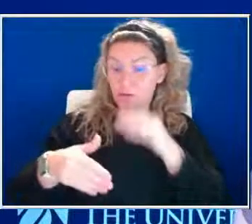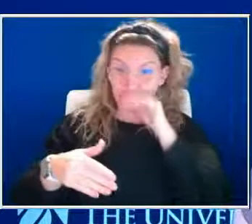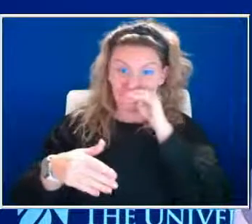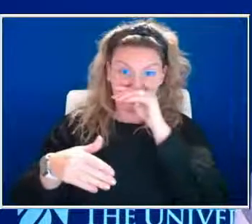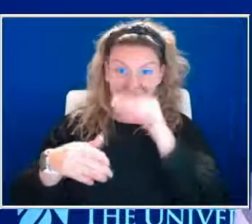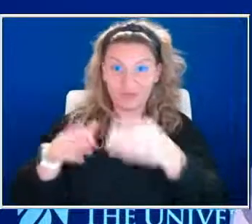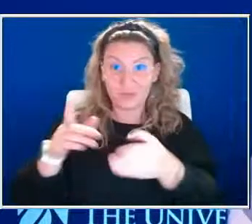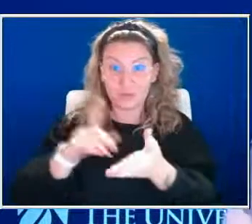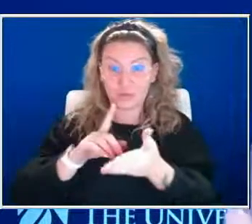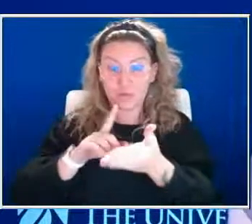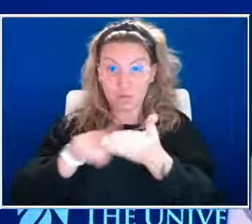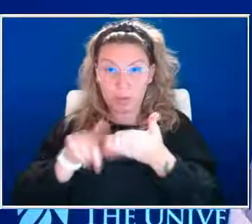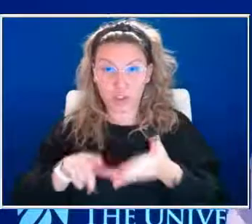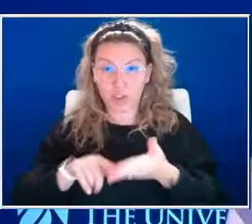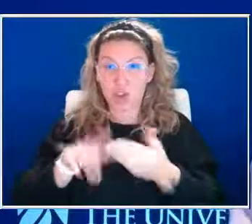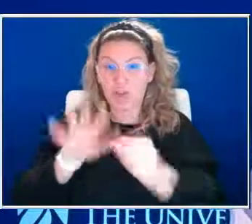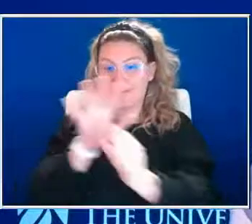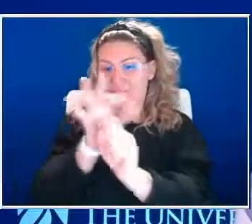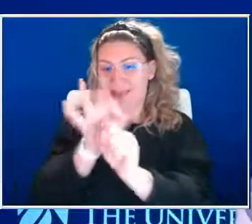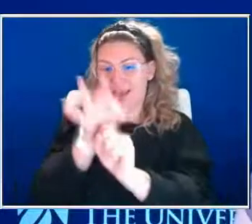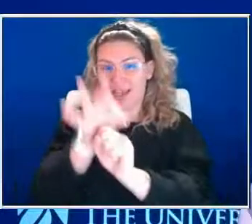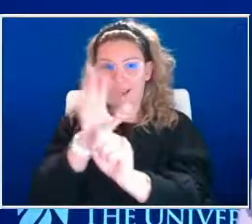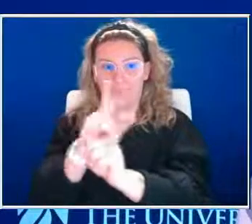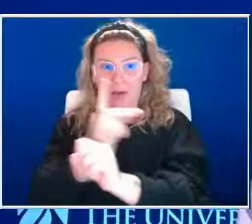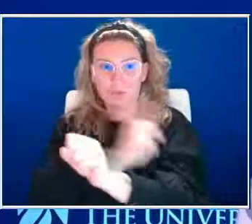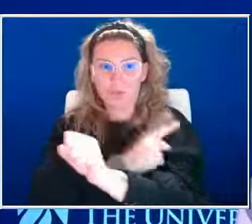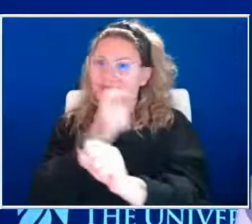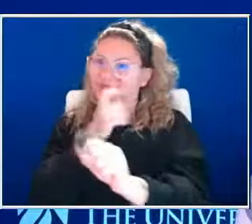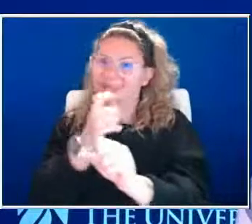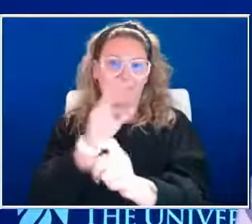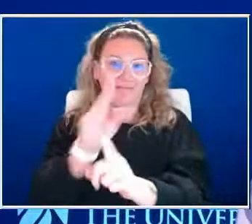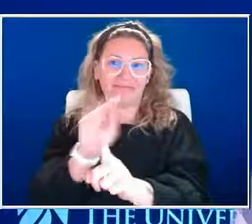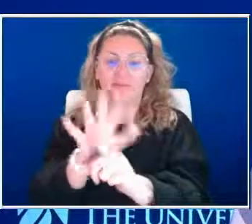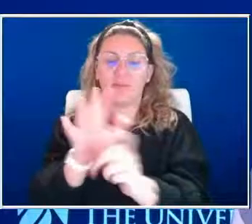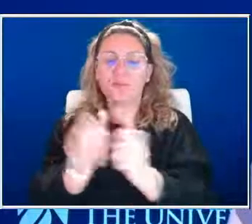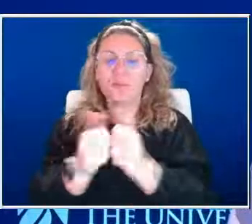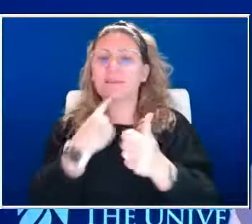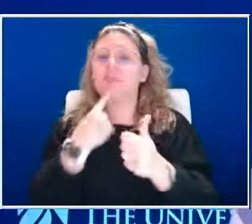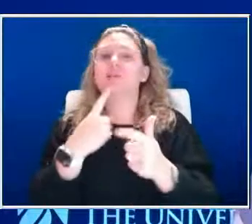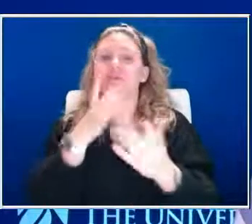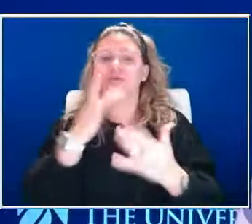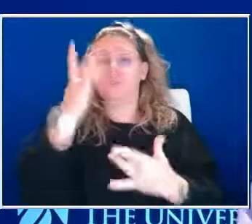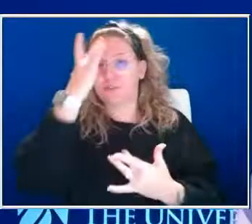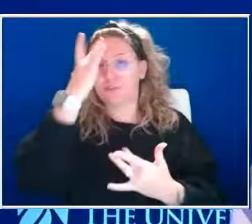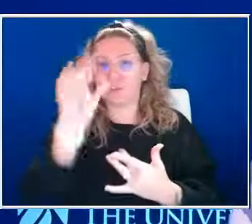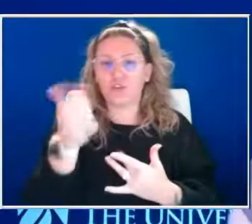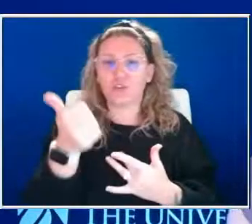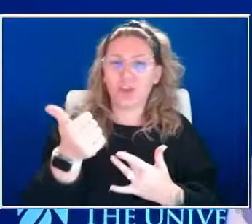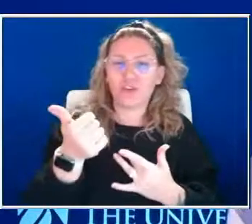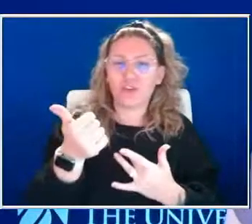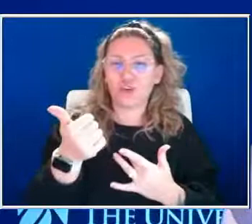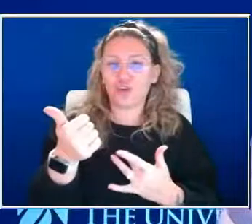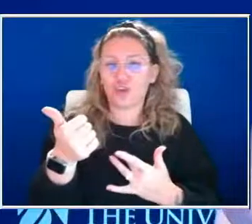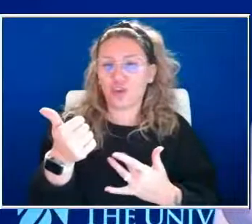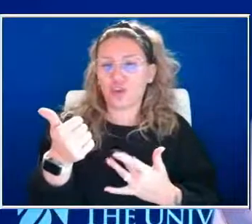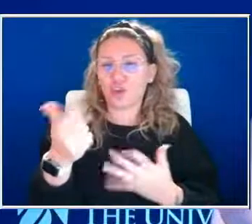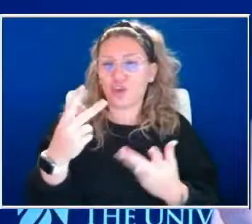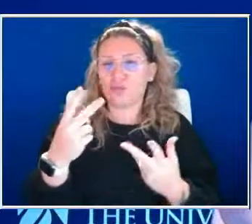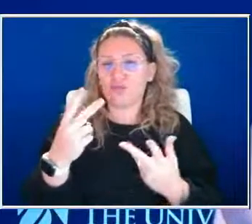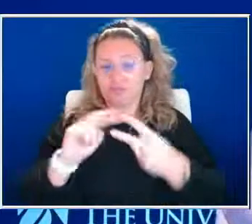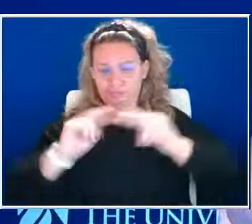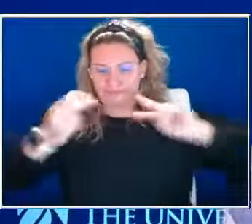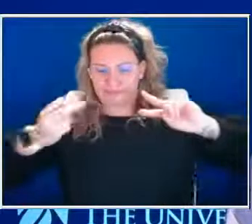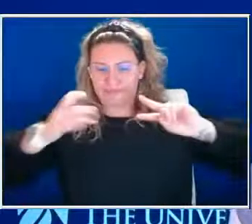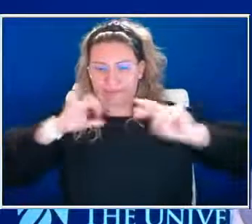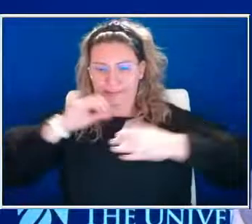spike protein did not really have an effect on the severity of disease, and there were probably other genes within that virus that had